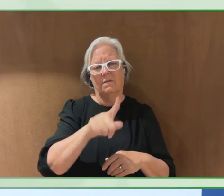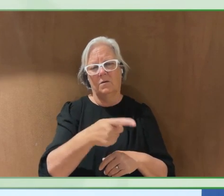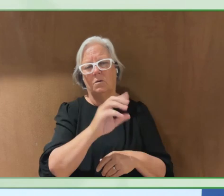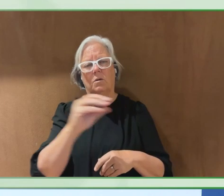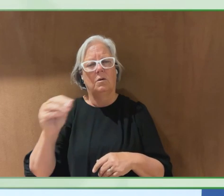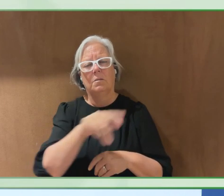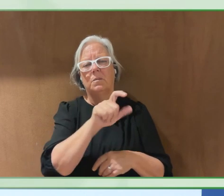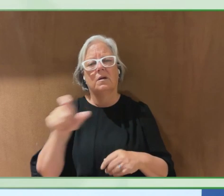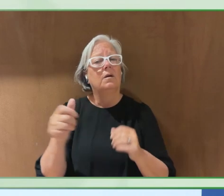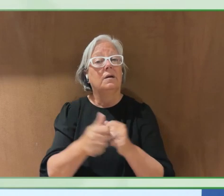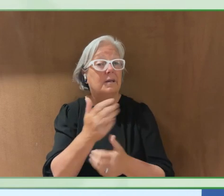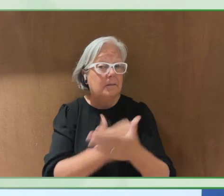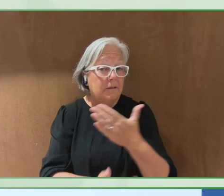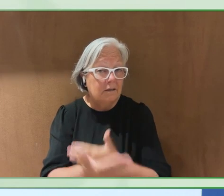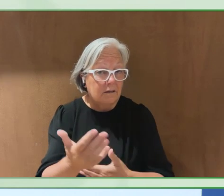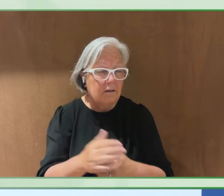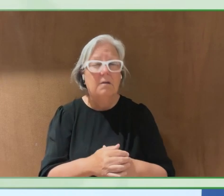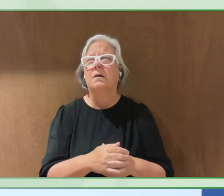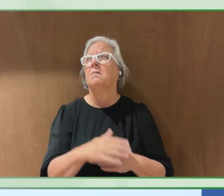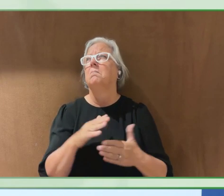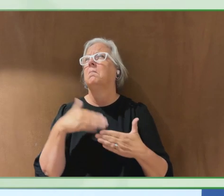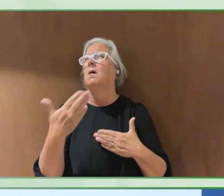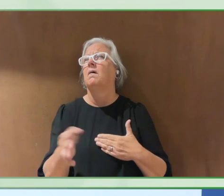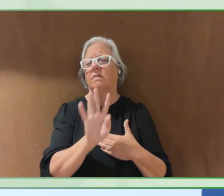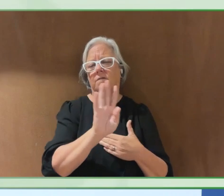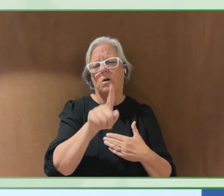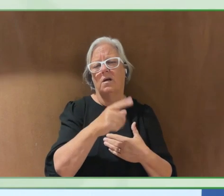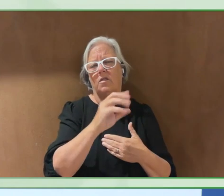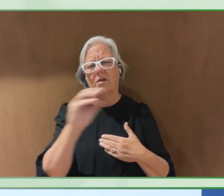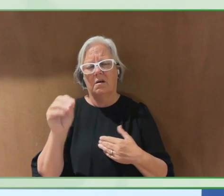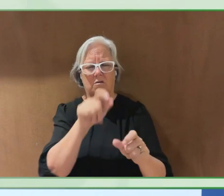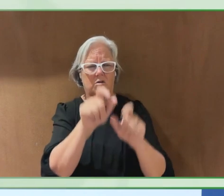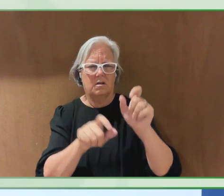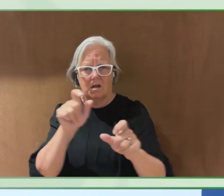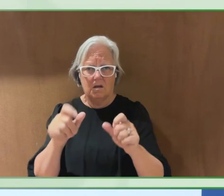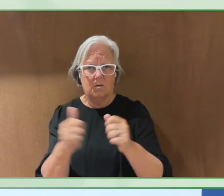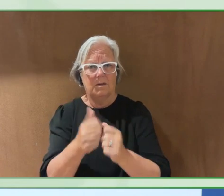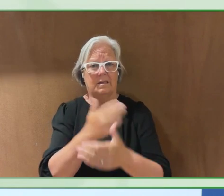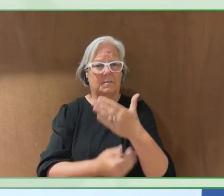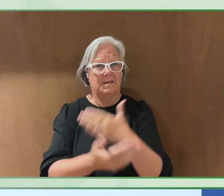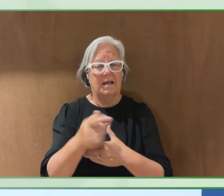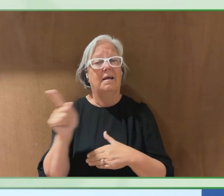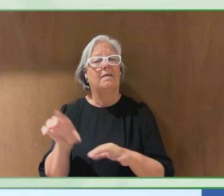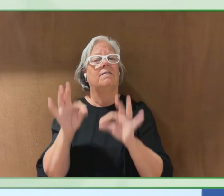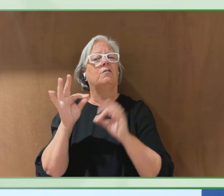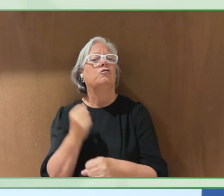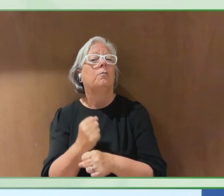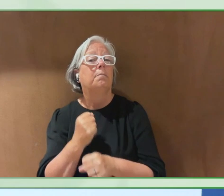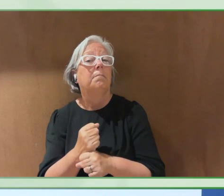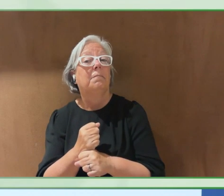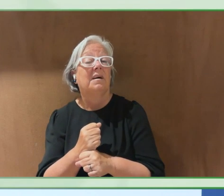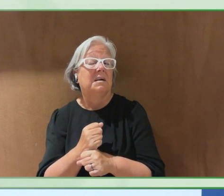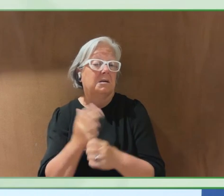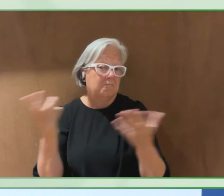and over 4,000 clients with disabilities found a job. And I think it's very important to